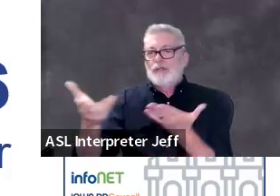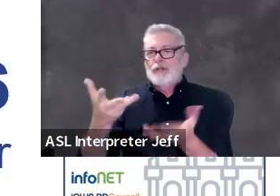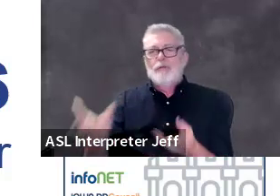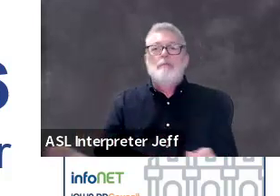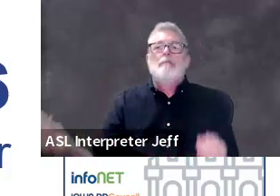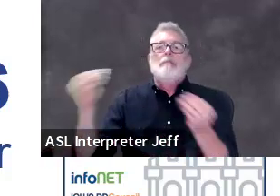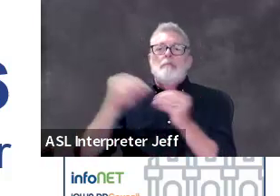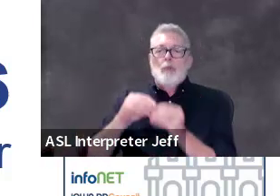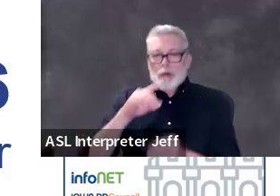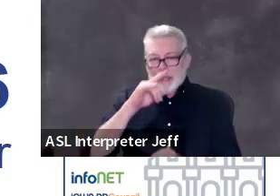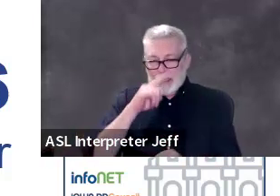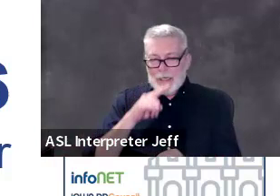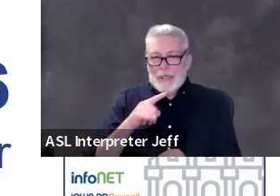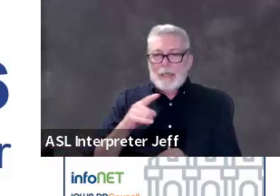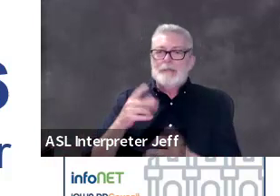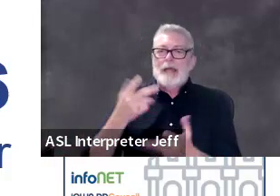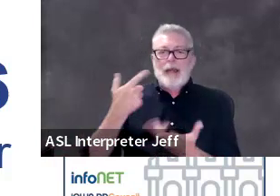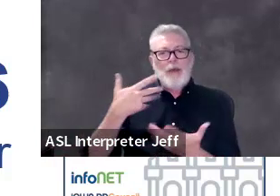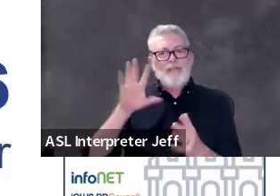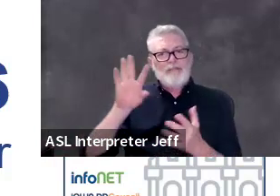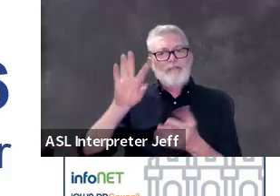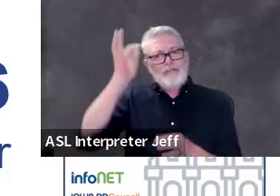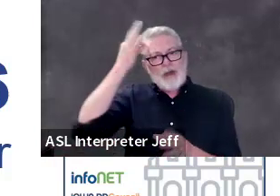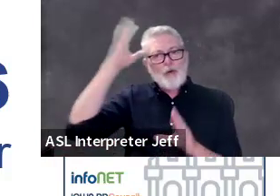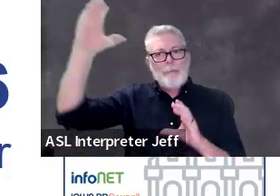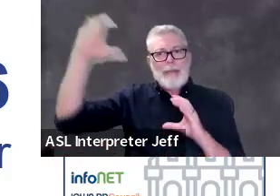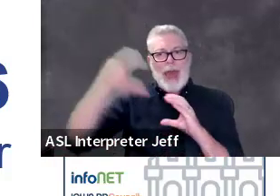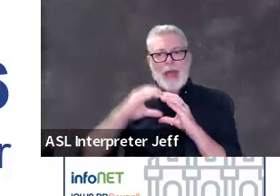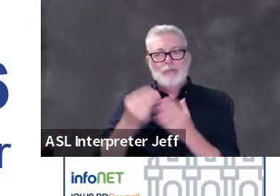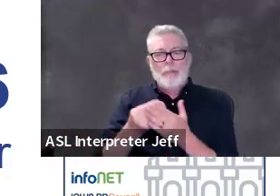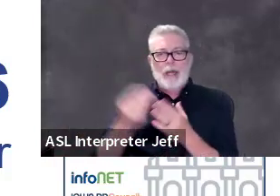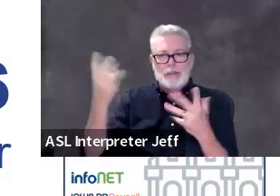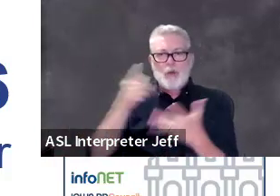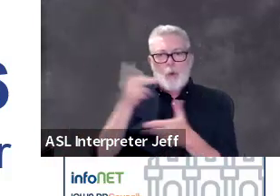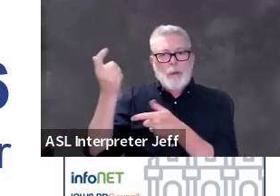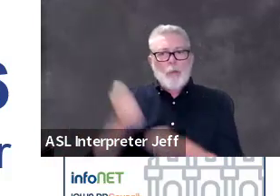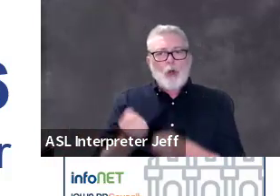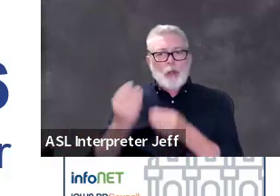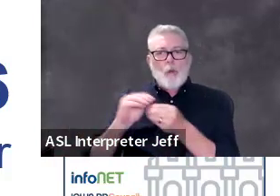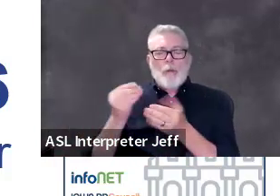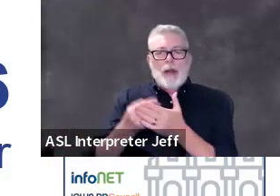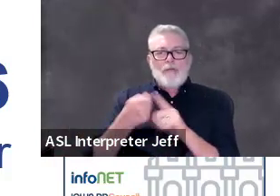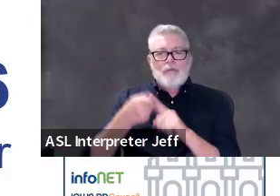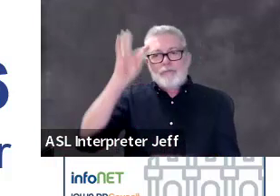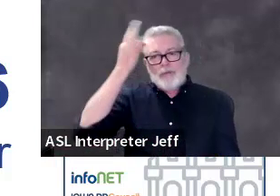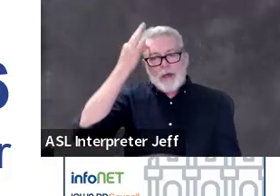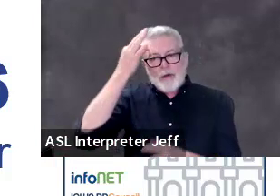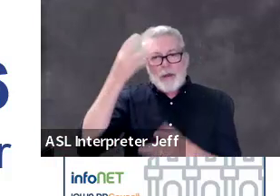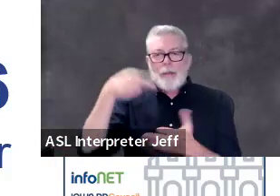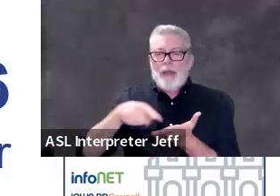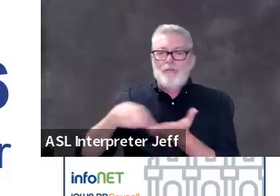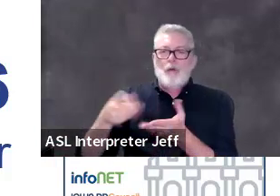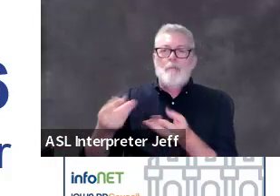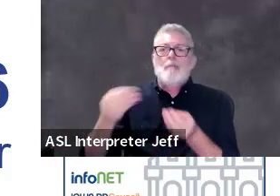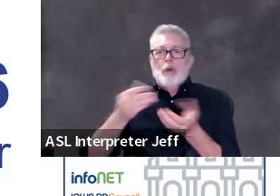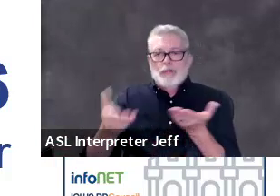kids, drew down federal match, so it would have brought in more money, to pay for services for more kids using